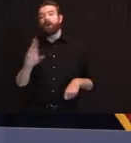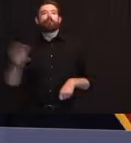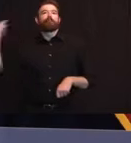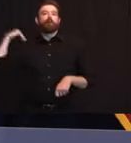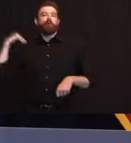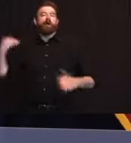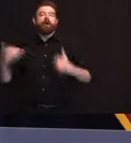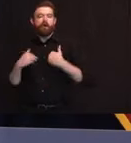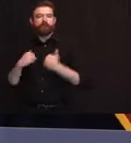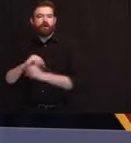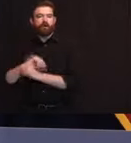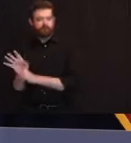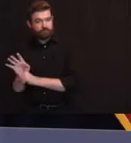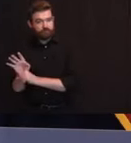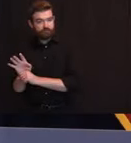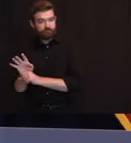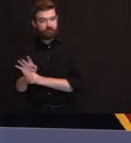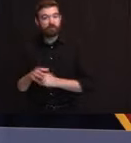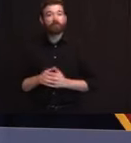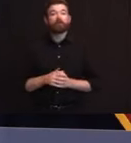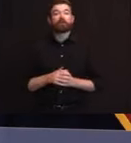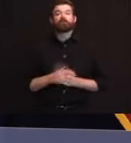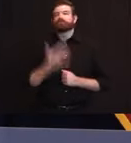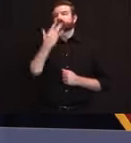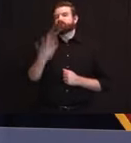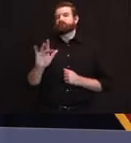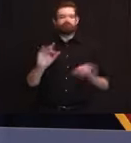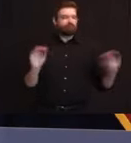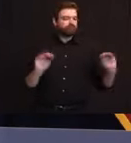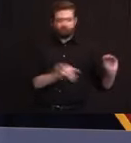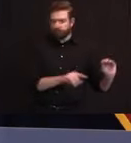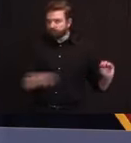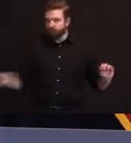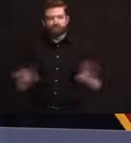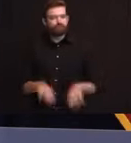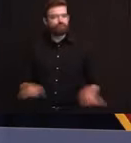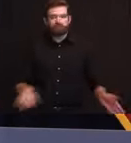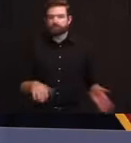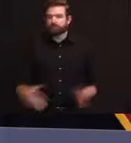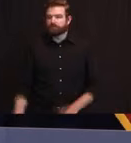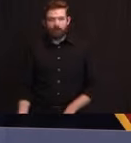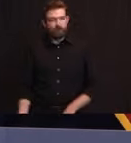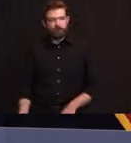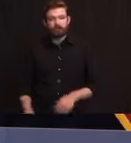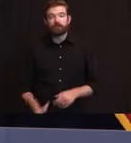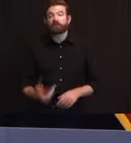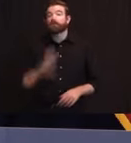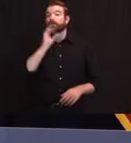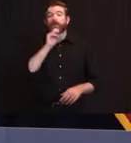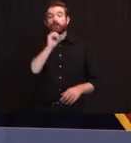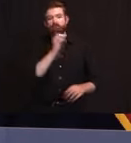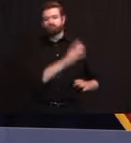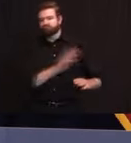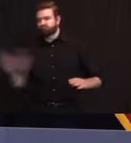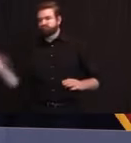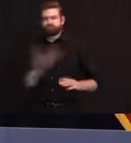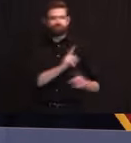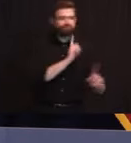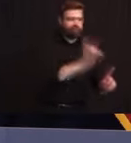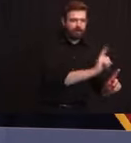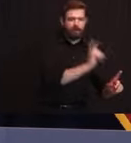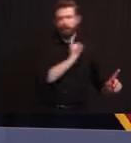no deaths reported at this time. The age of the children is from 1 to 18.